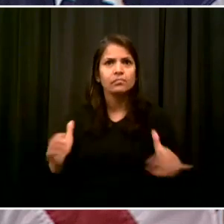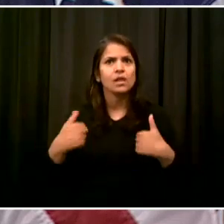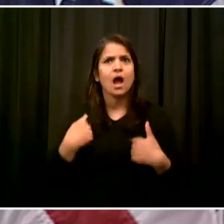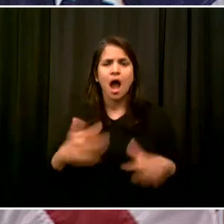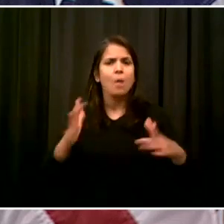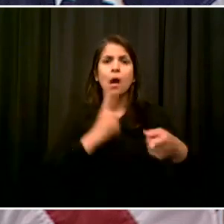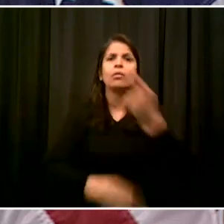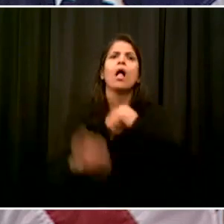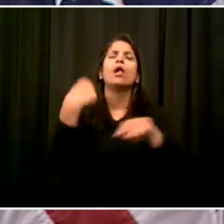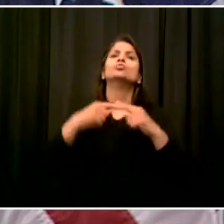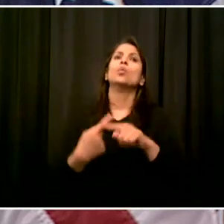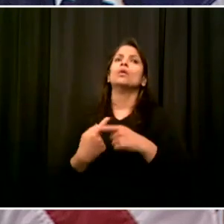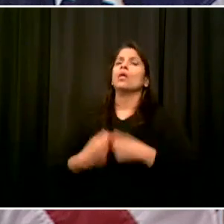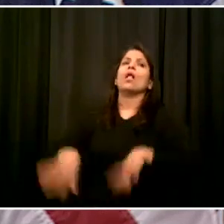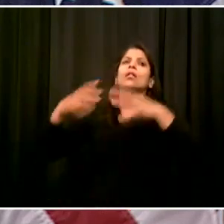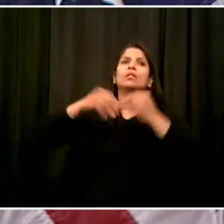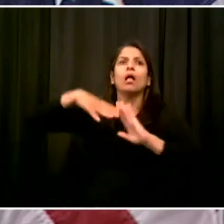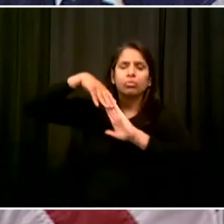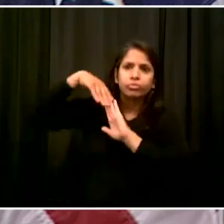concerned about.